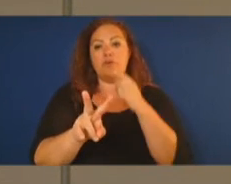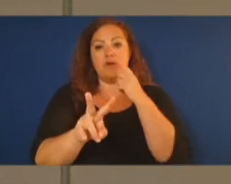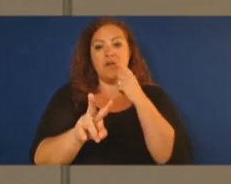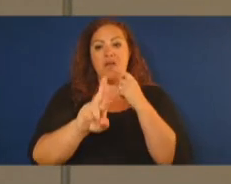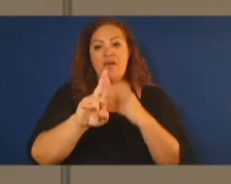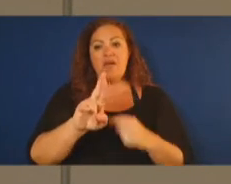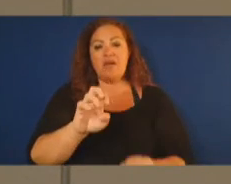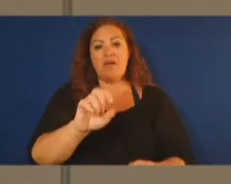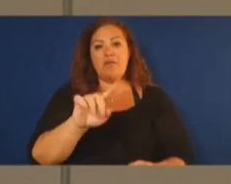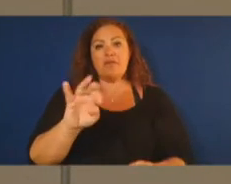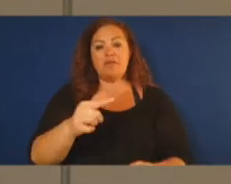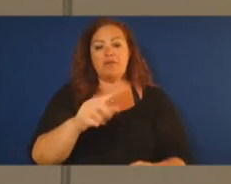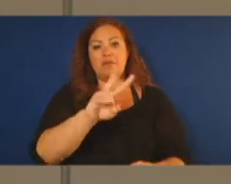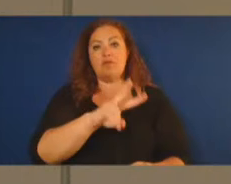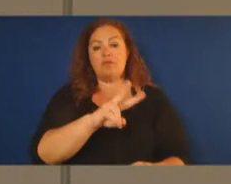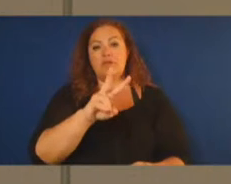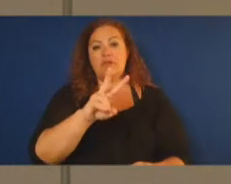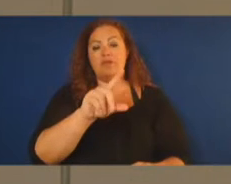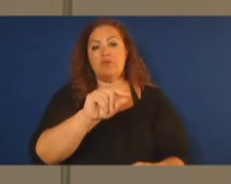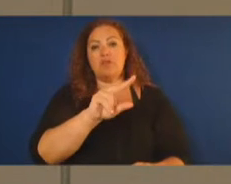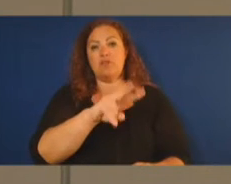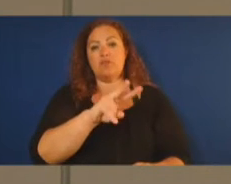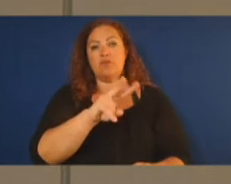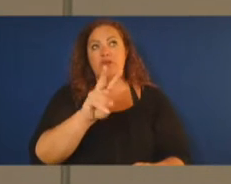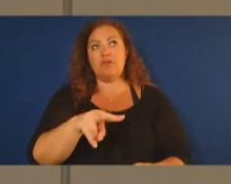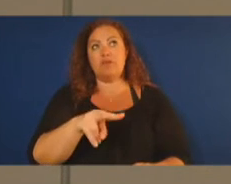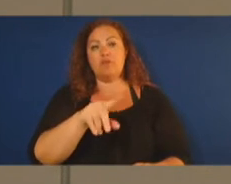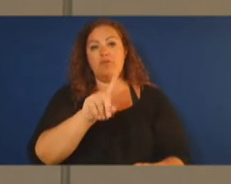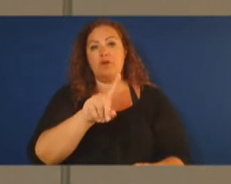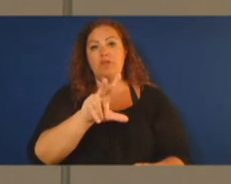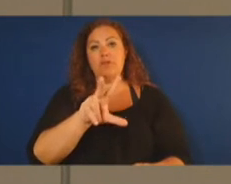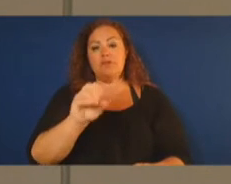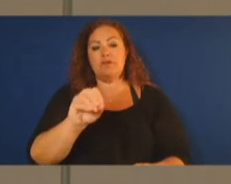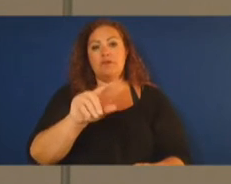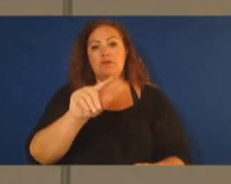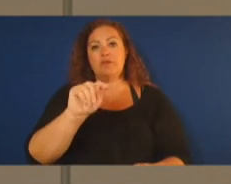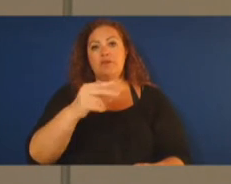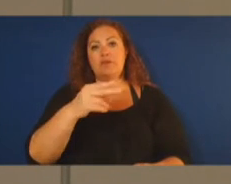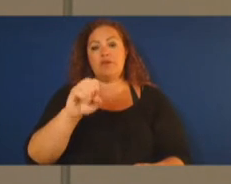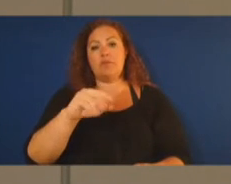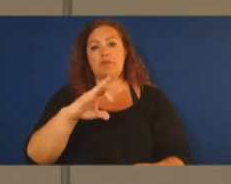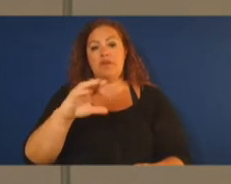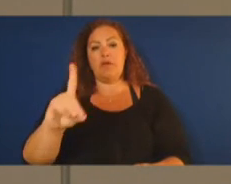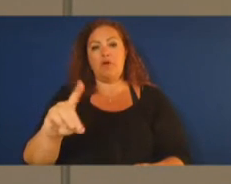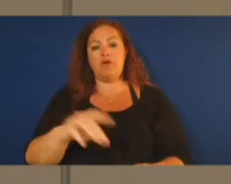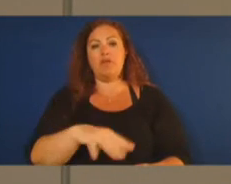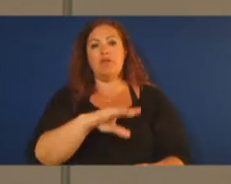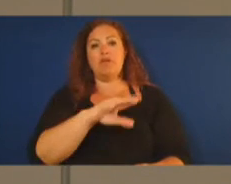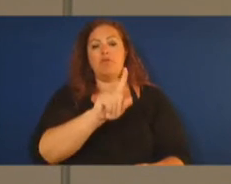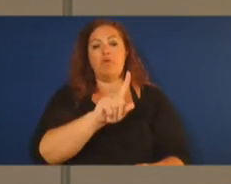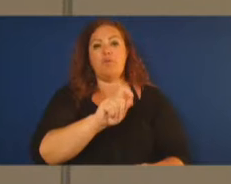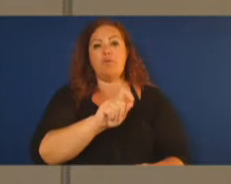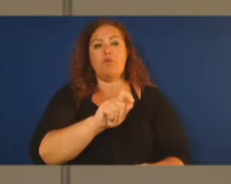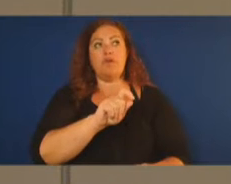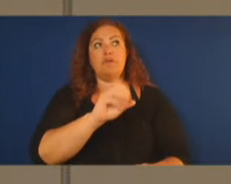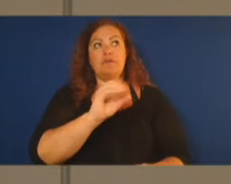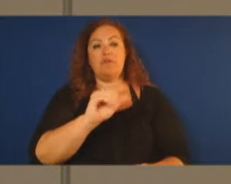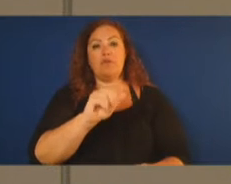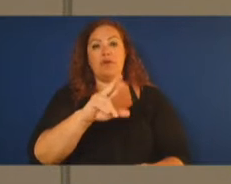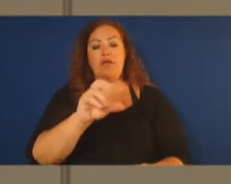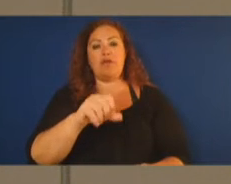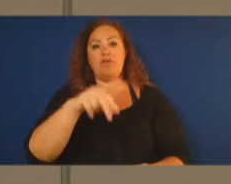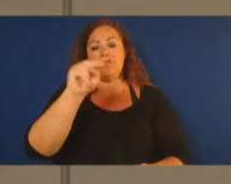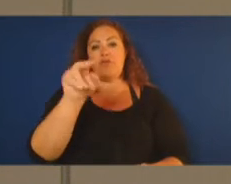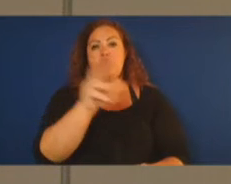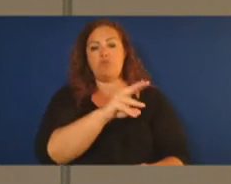2022 130 by Thomas Elrod on approximately 1.04 Acres at the Northwest intersection of Carl